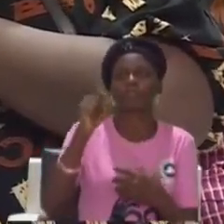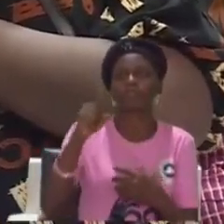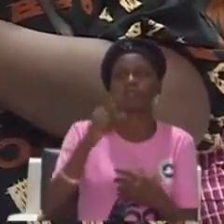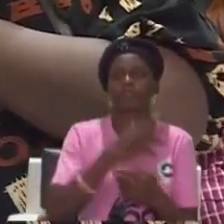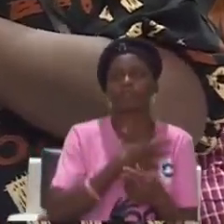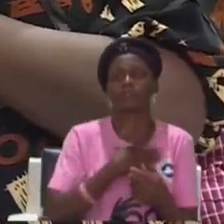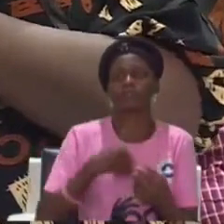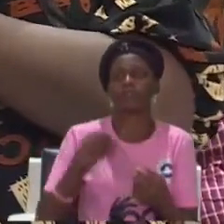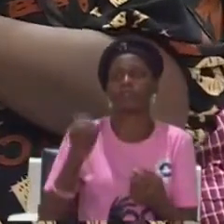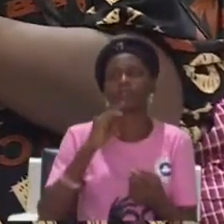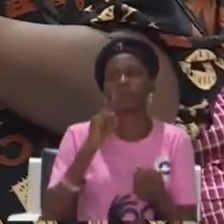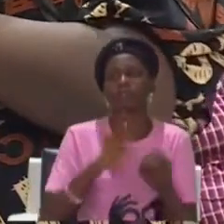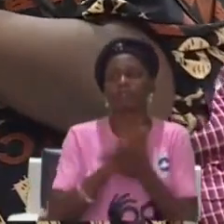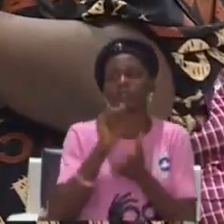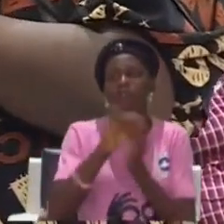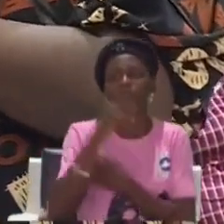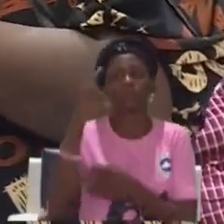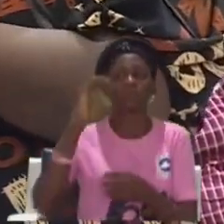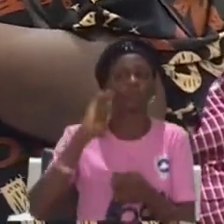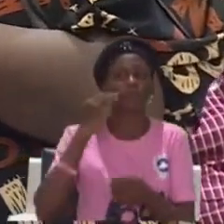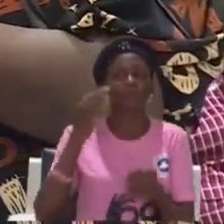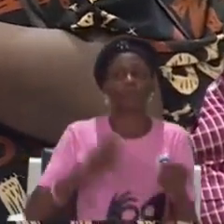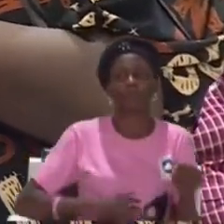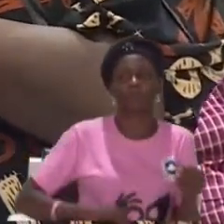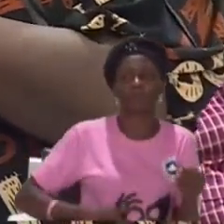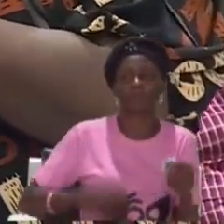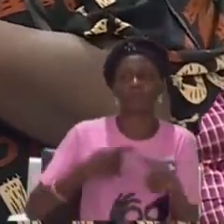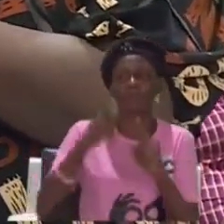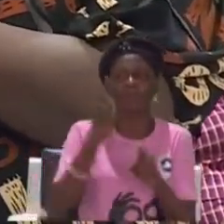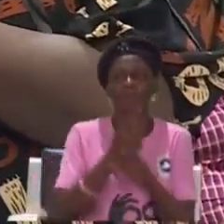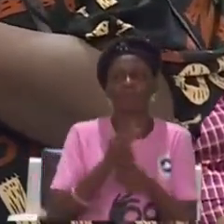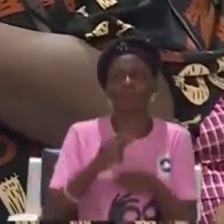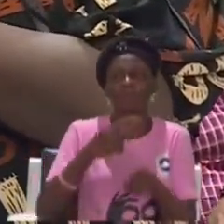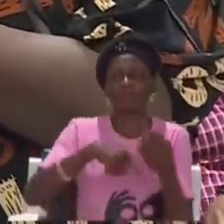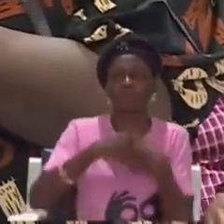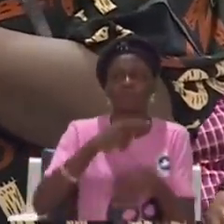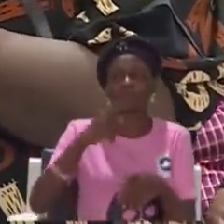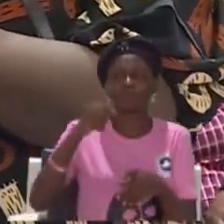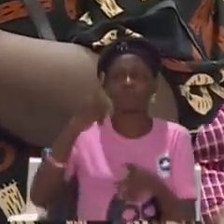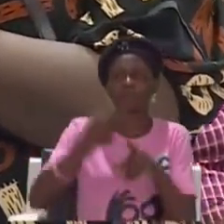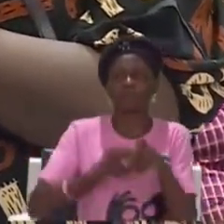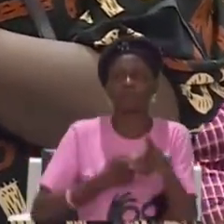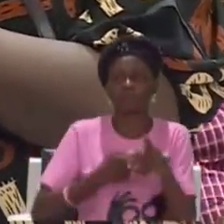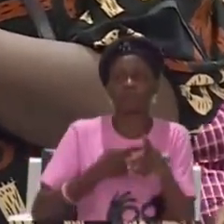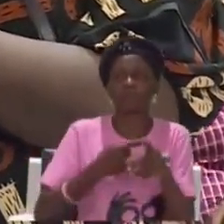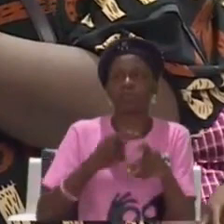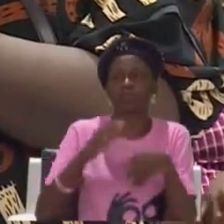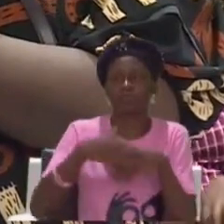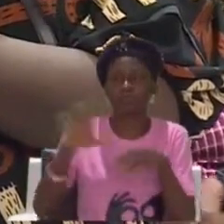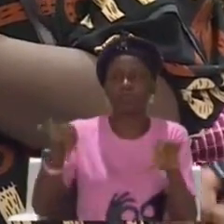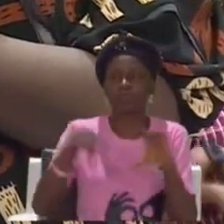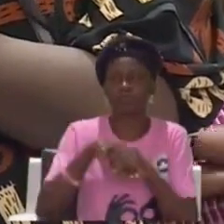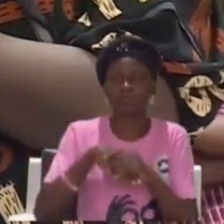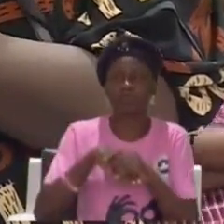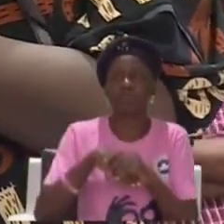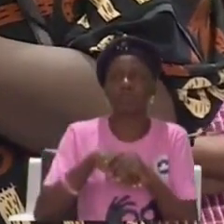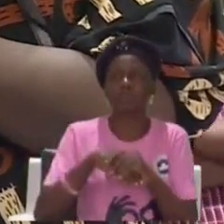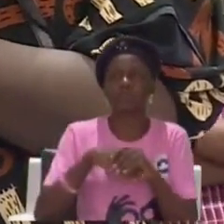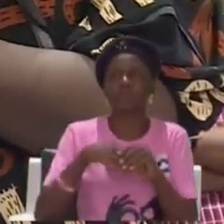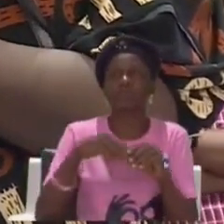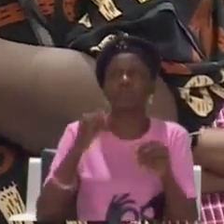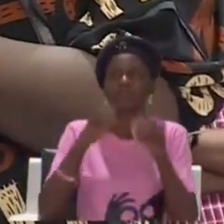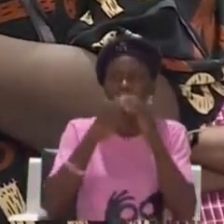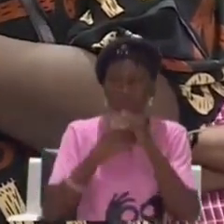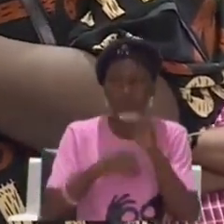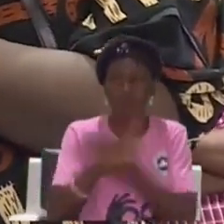and we were trusting God for the fruit of the womb. But just about a month into our marriage, we were worshiping God